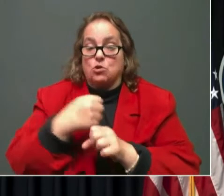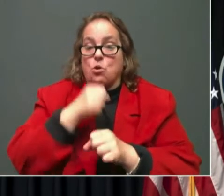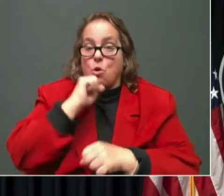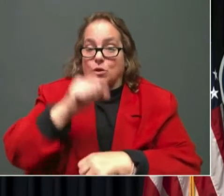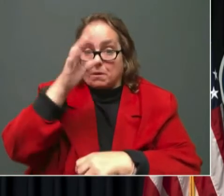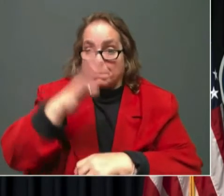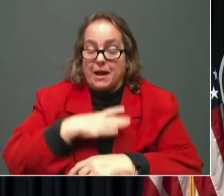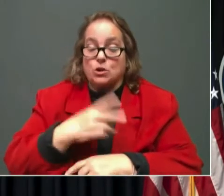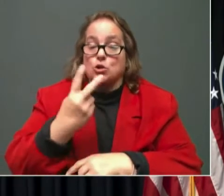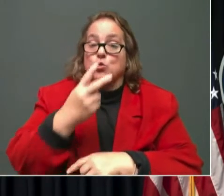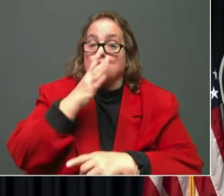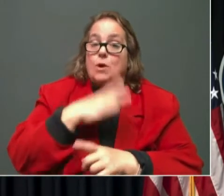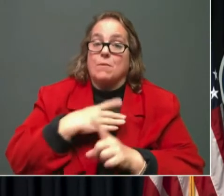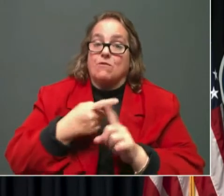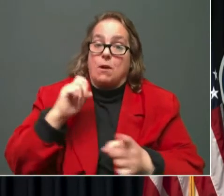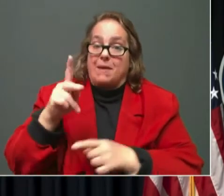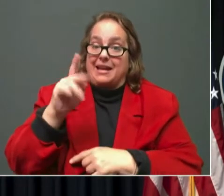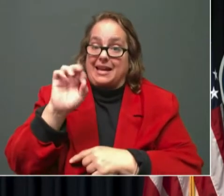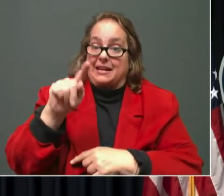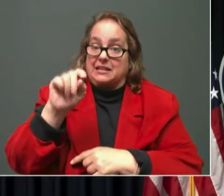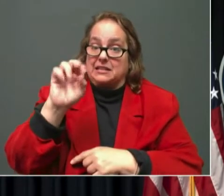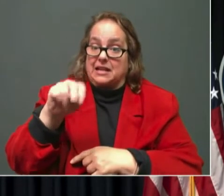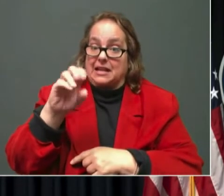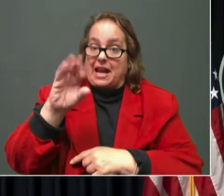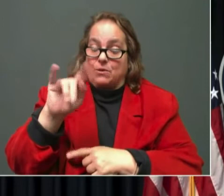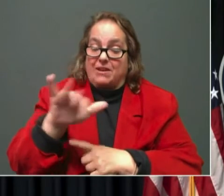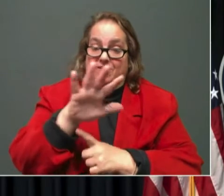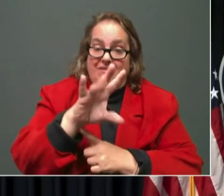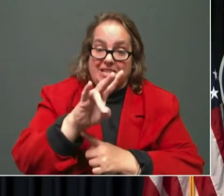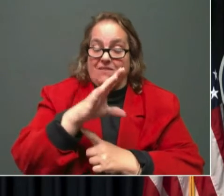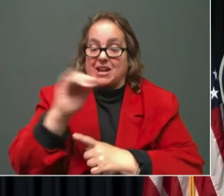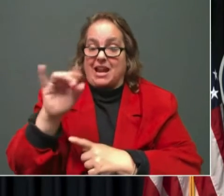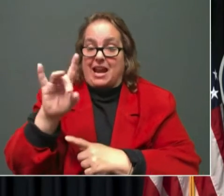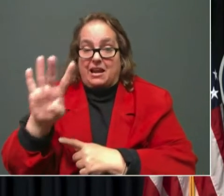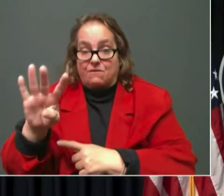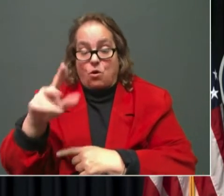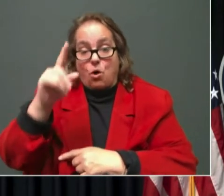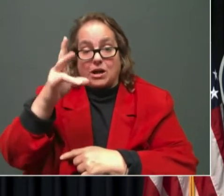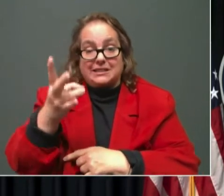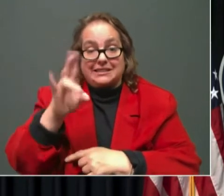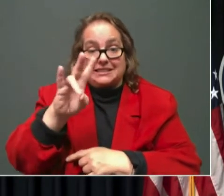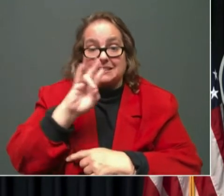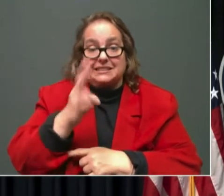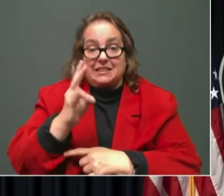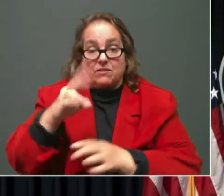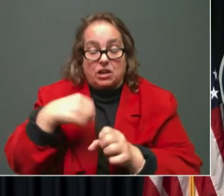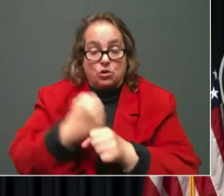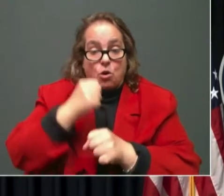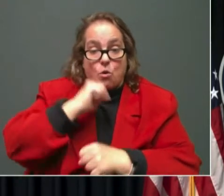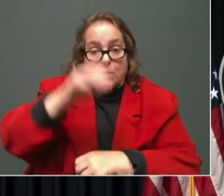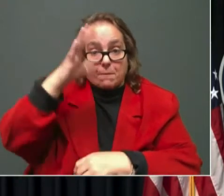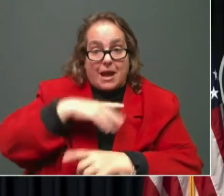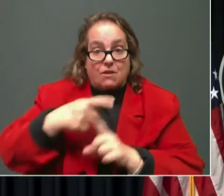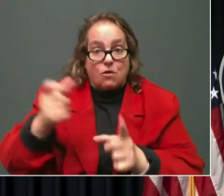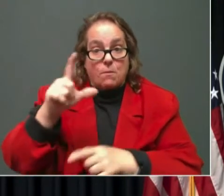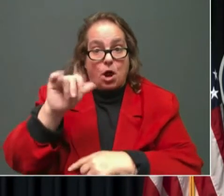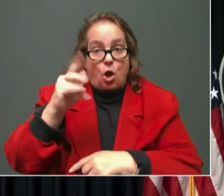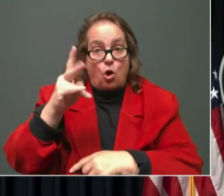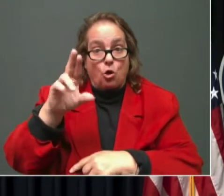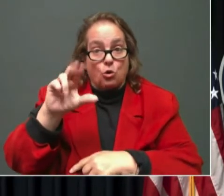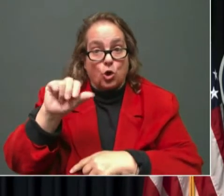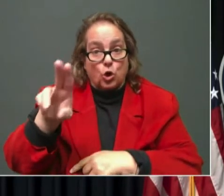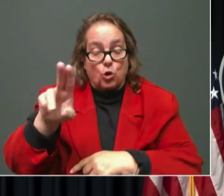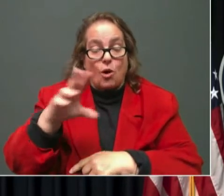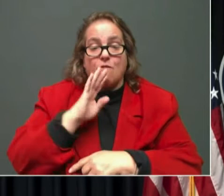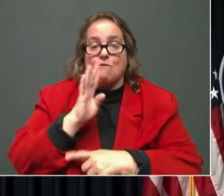County, ages 57 and 84, a 70-year-old man from LaRue, a 40-year-old woman from